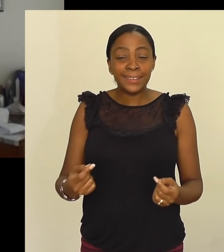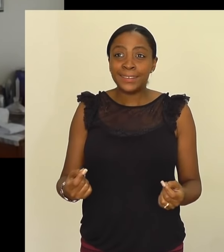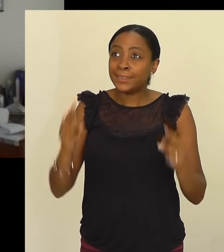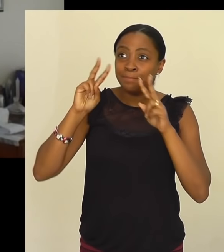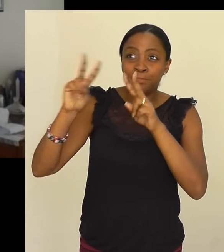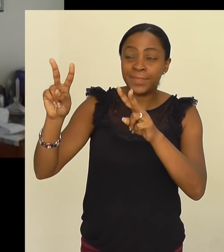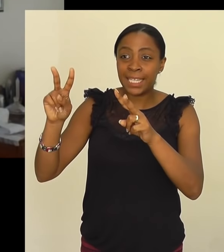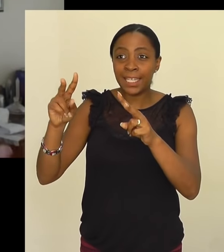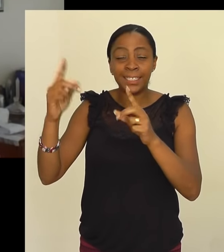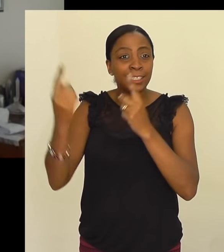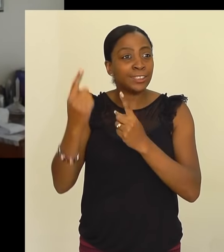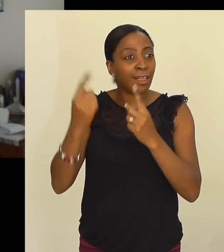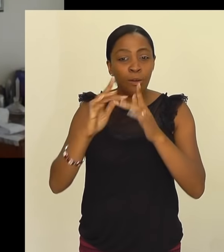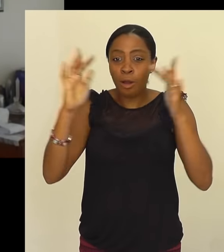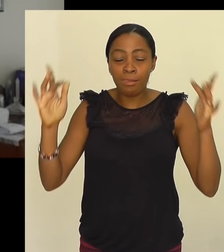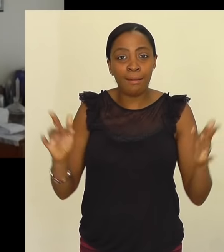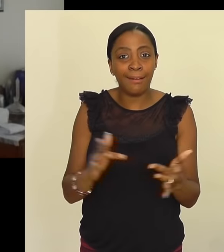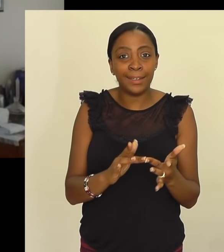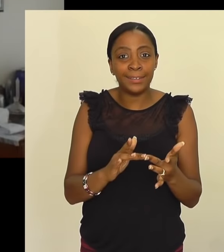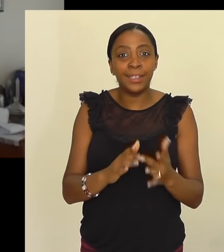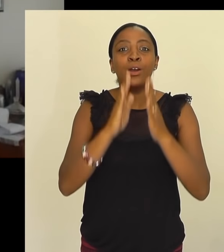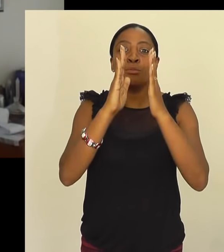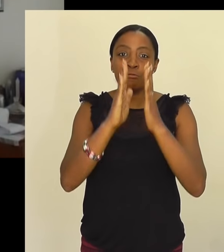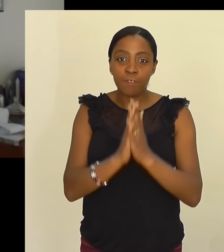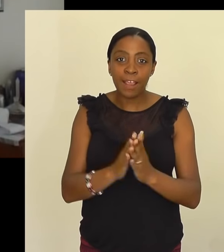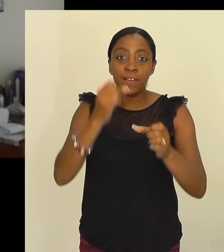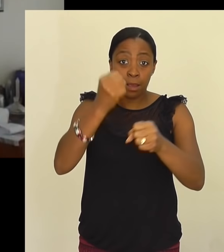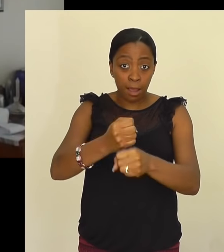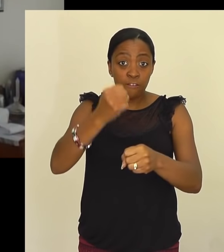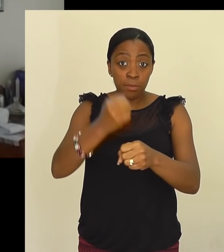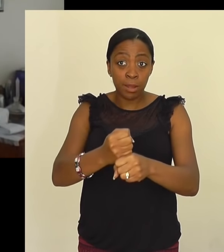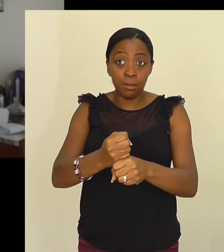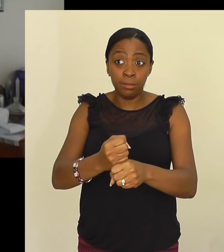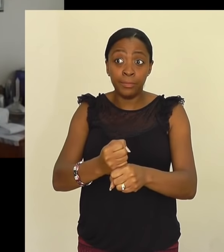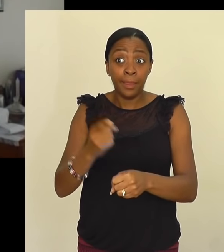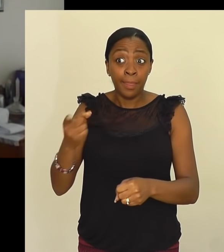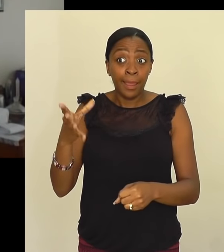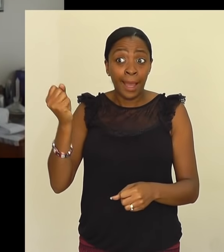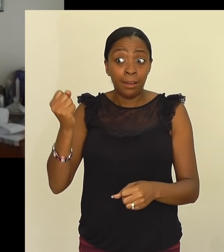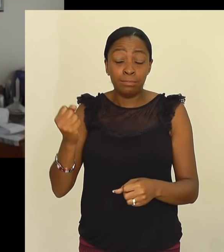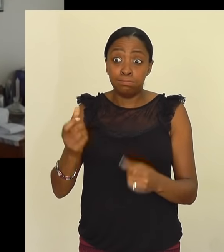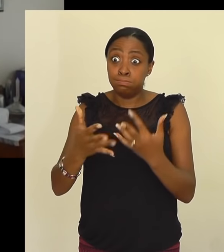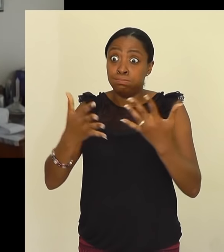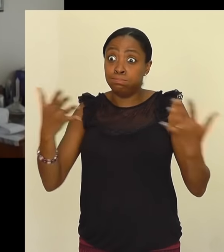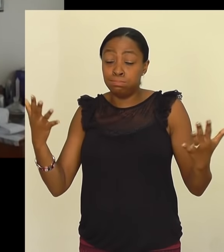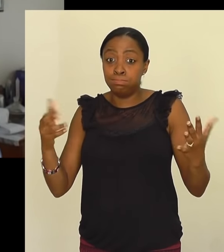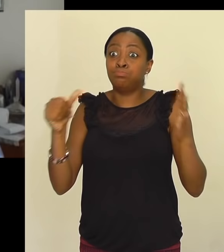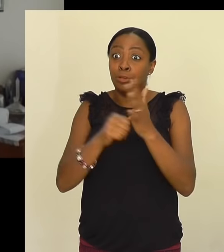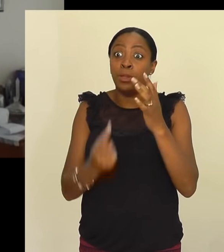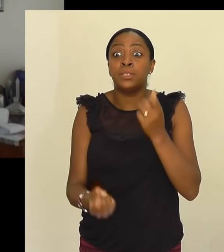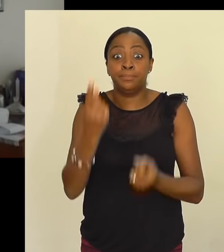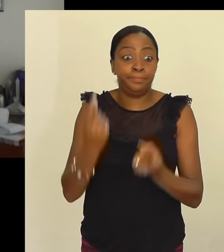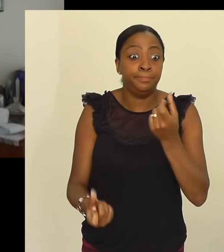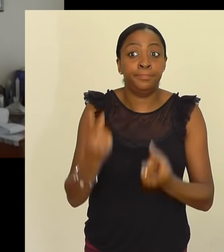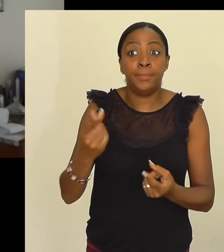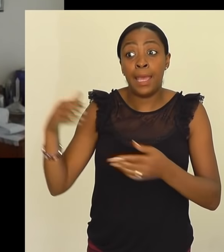your word. We pray, Lord, for our government, with all the challenges they face, Lord, you will give them wisdom as they seek